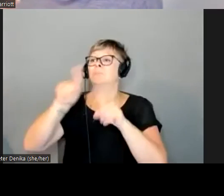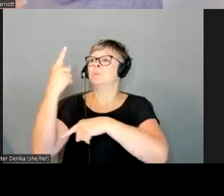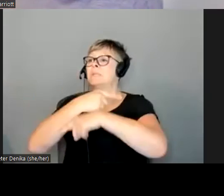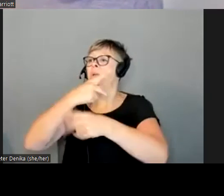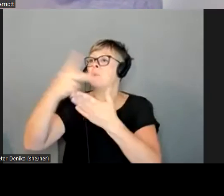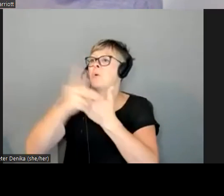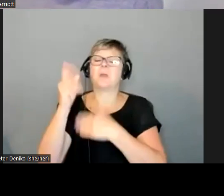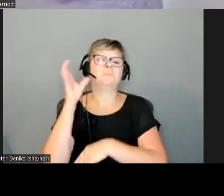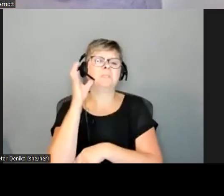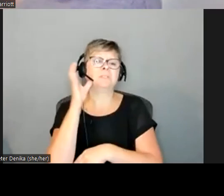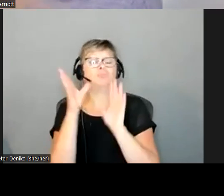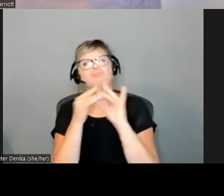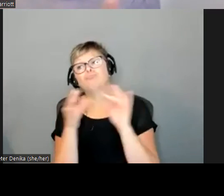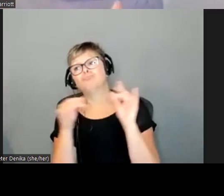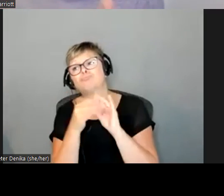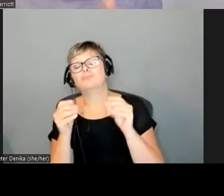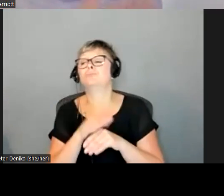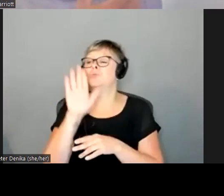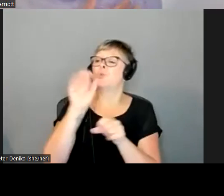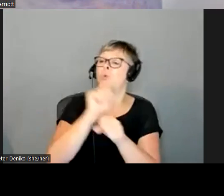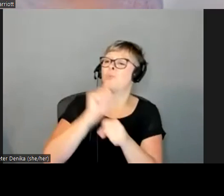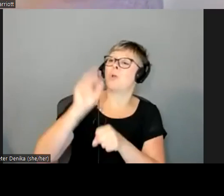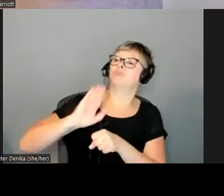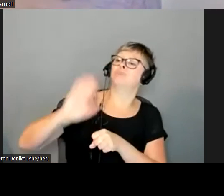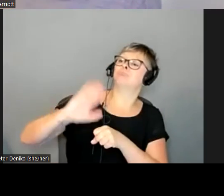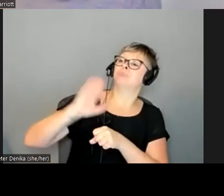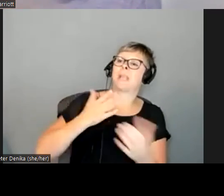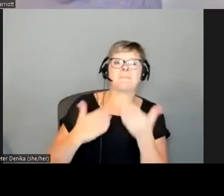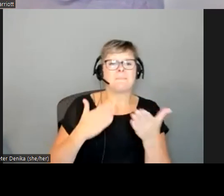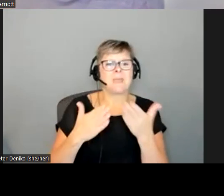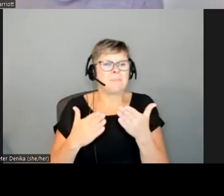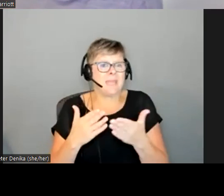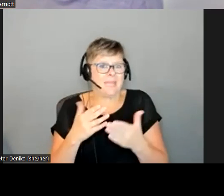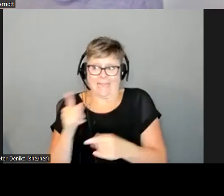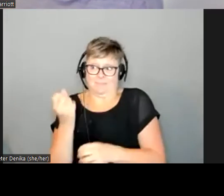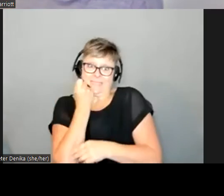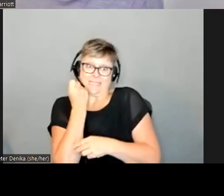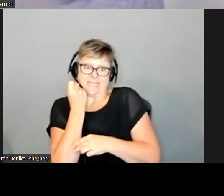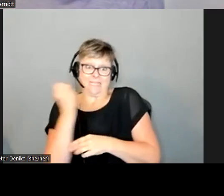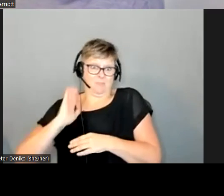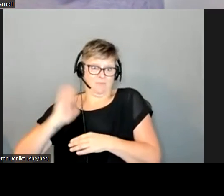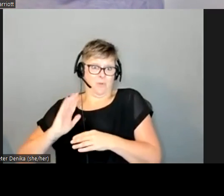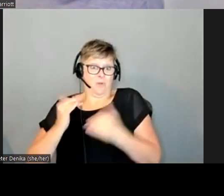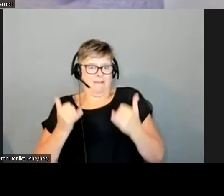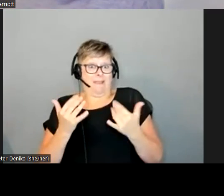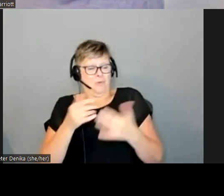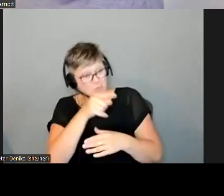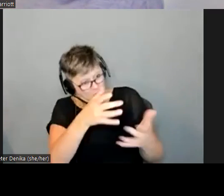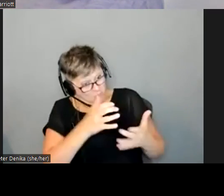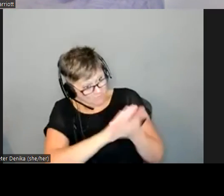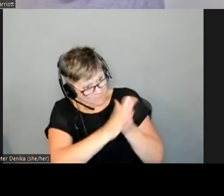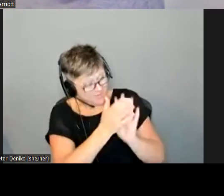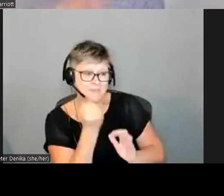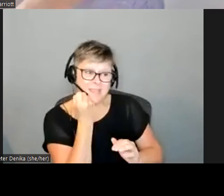to, what the person used to do for a living, and you might want to be a dentist too, sort of thing. And I think it really, it's wonderful to